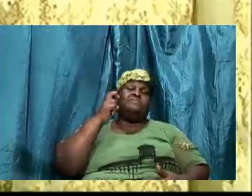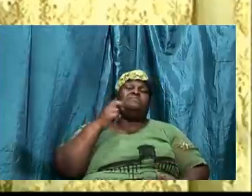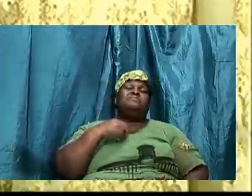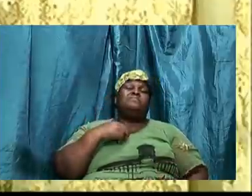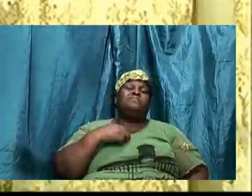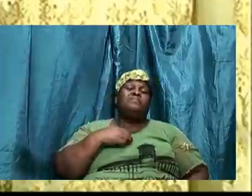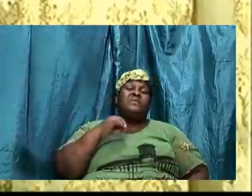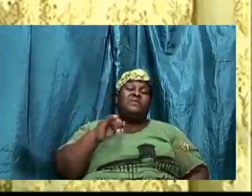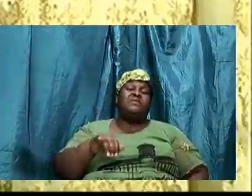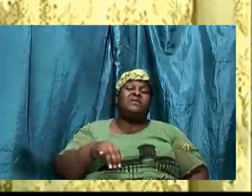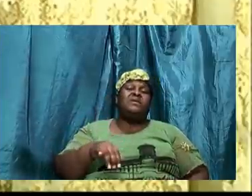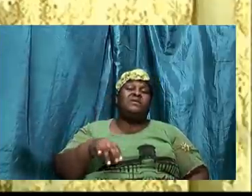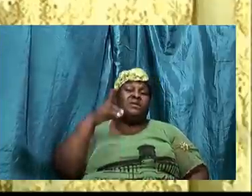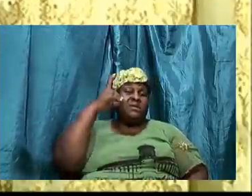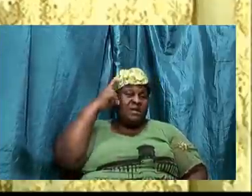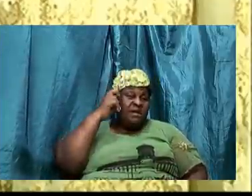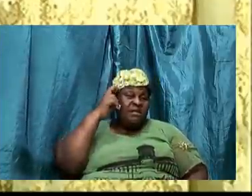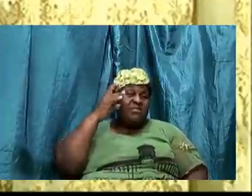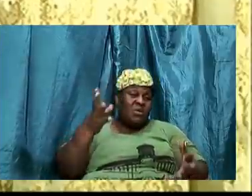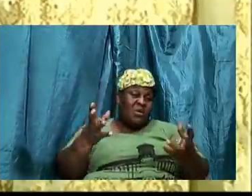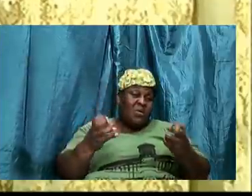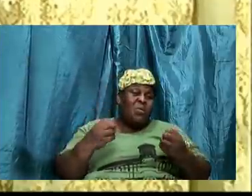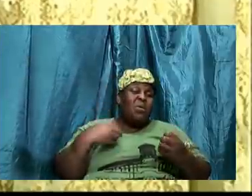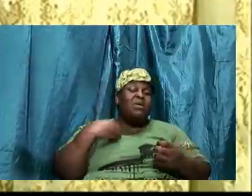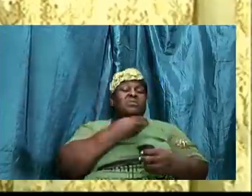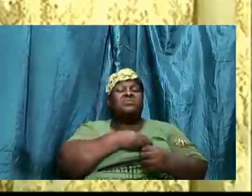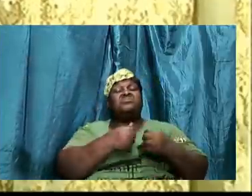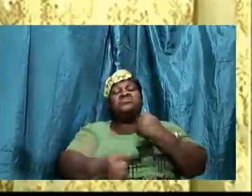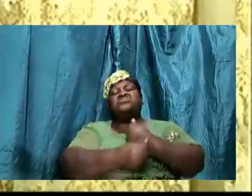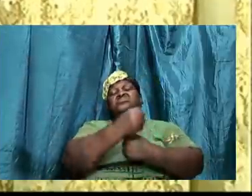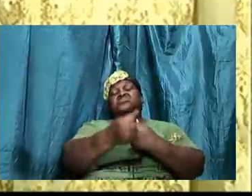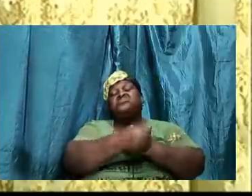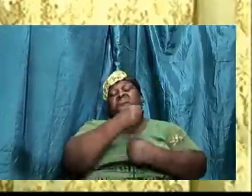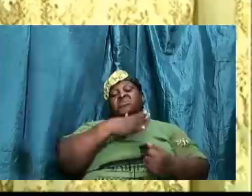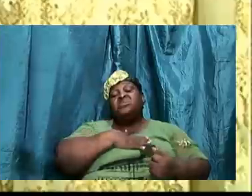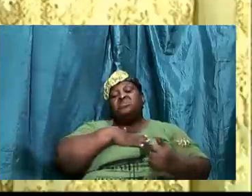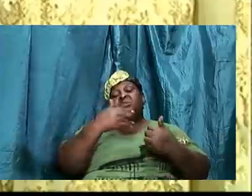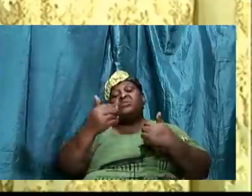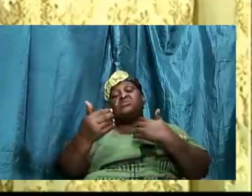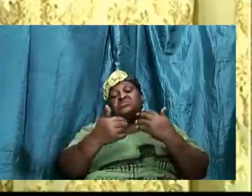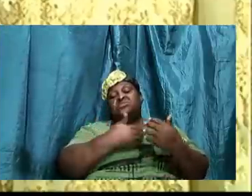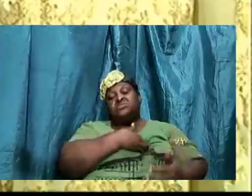and that he wants to destroy my soul.